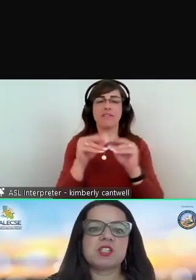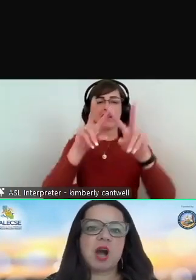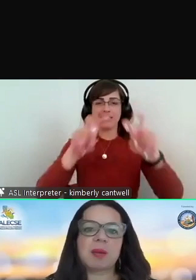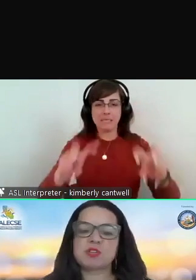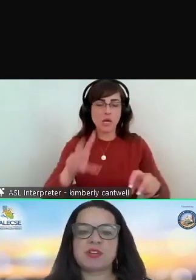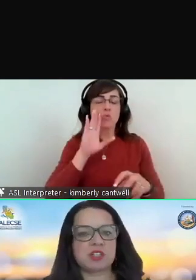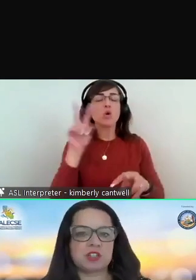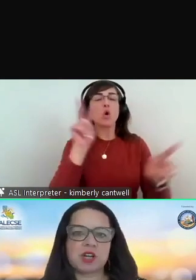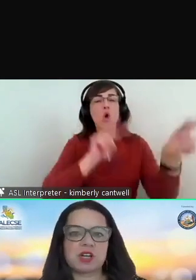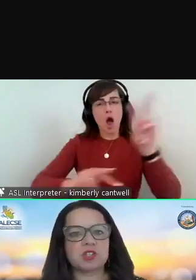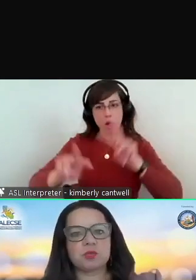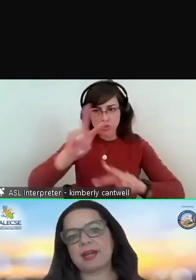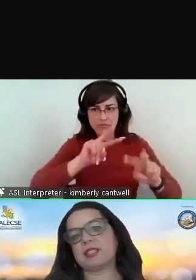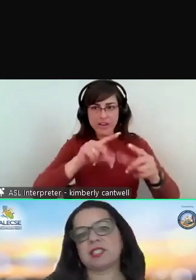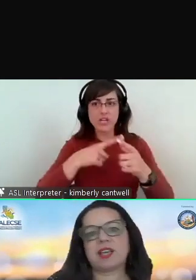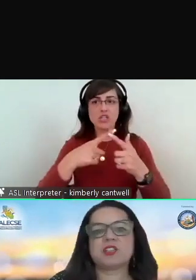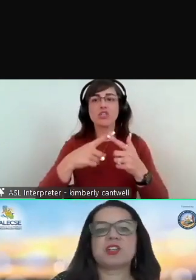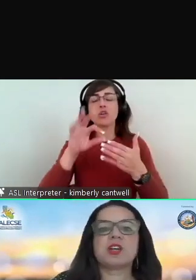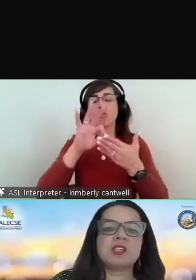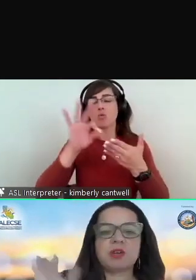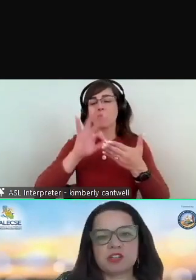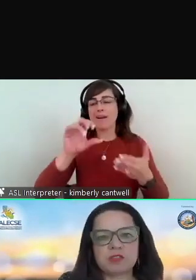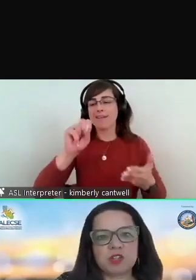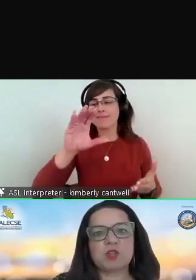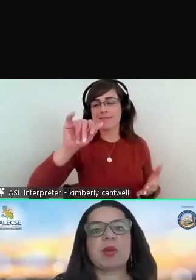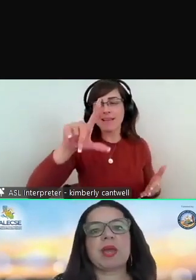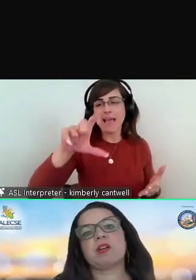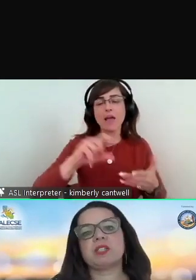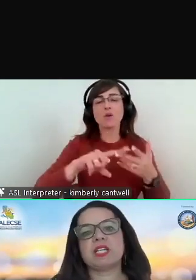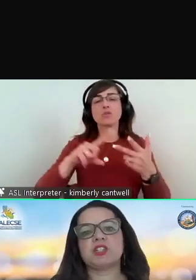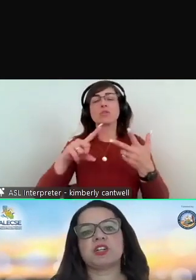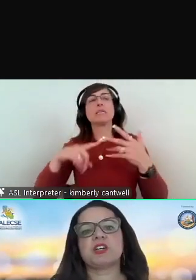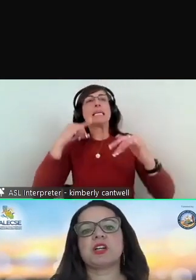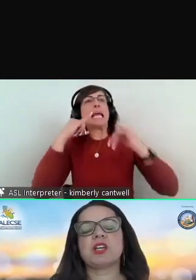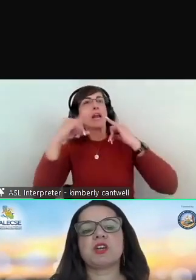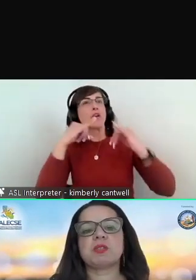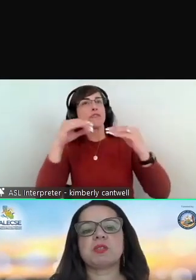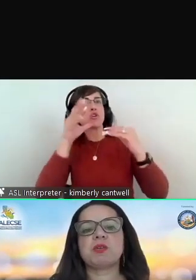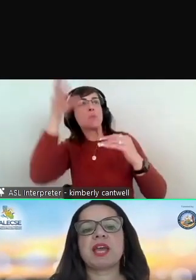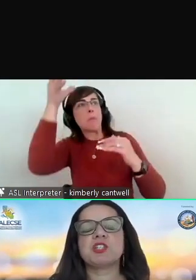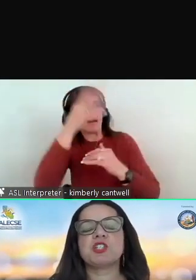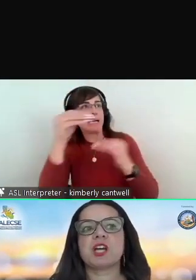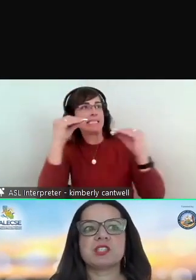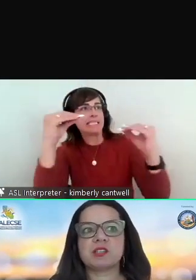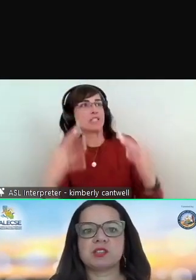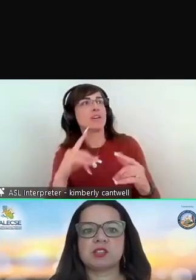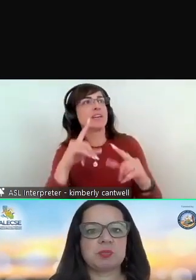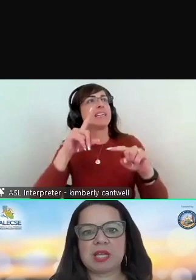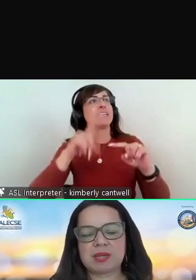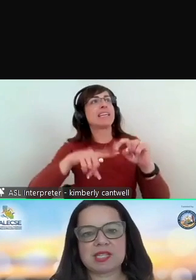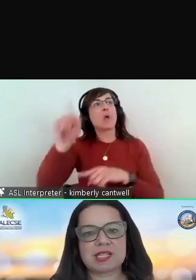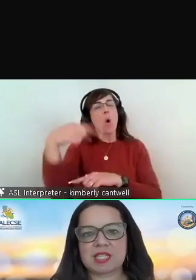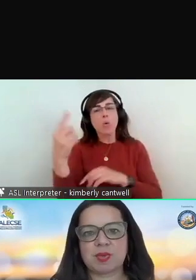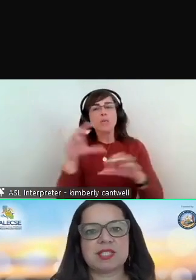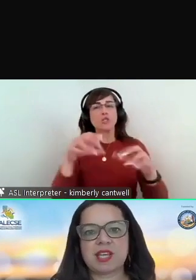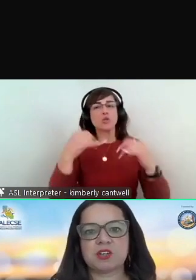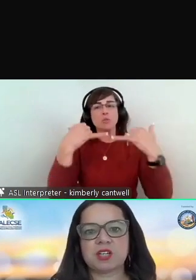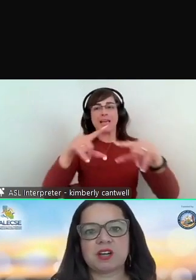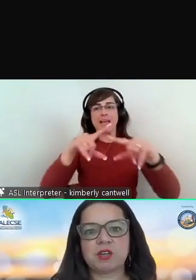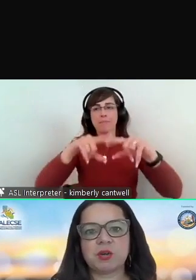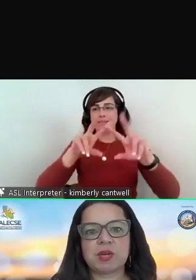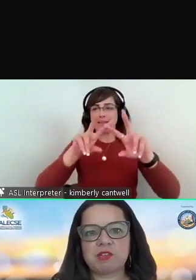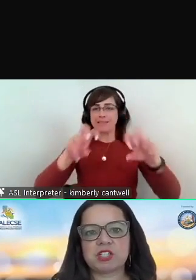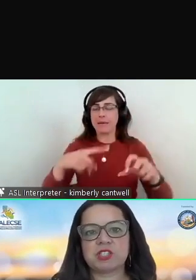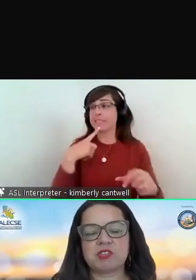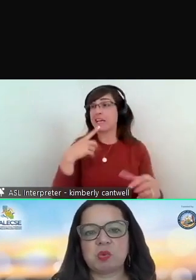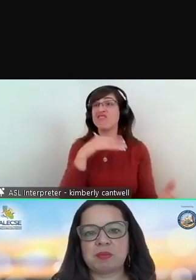you're going to do observations, you're going to do rating scales, you're going to do interview with parent or teacher. You can't just do a play-based assessment and say you're done.